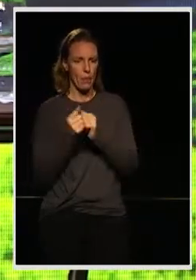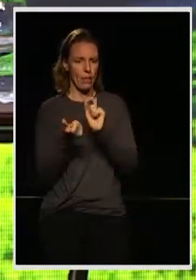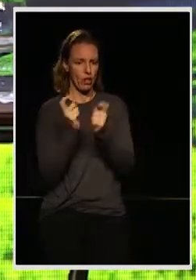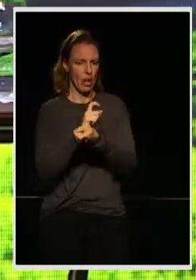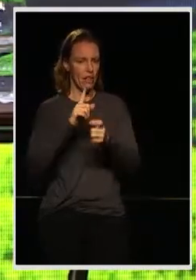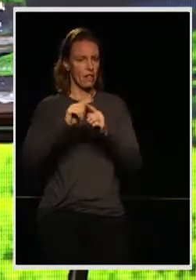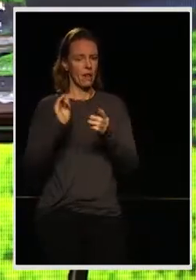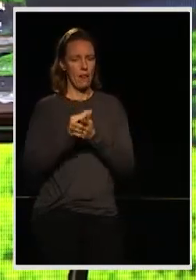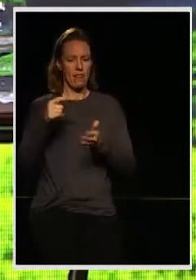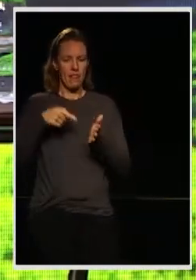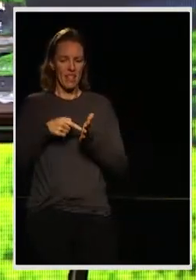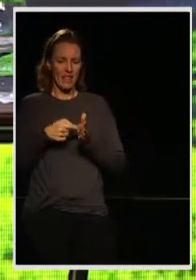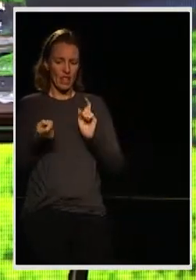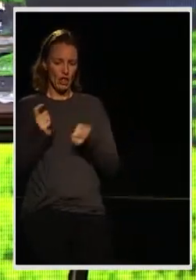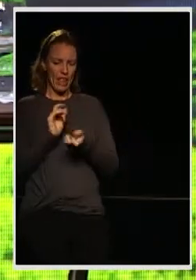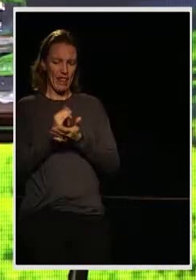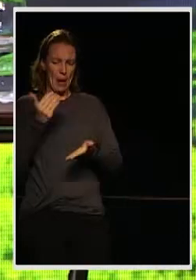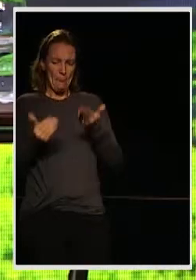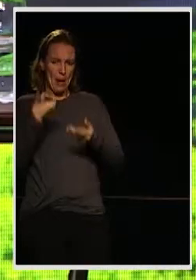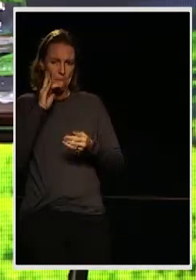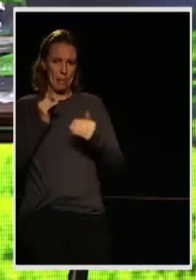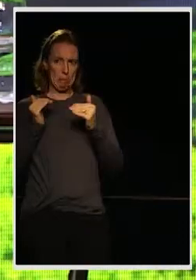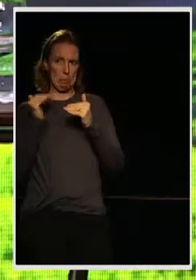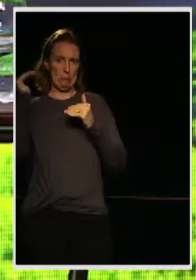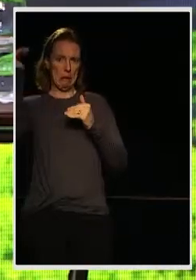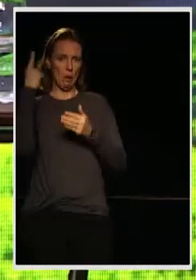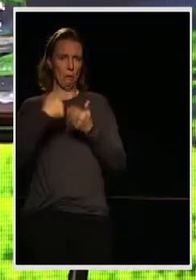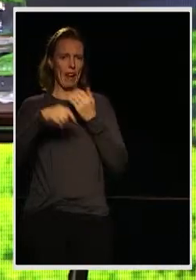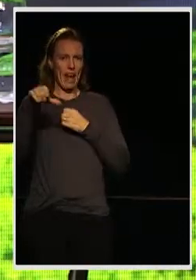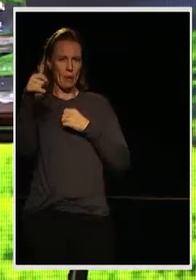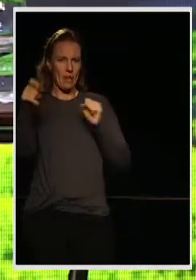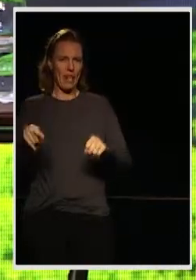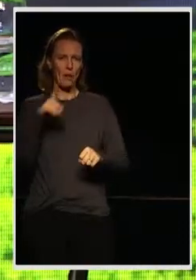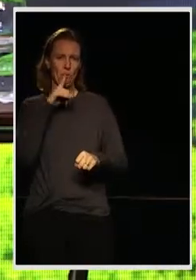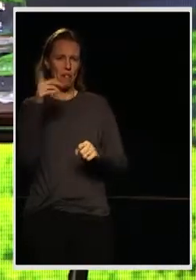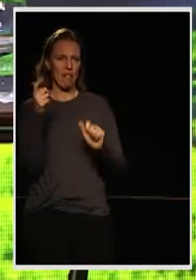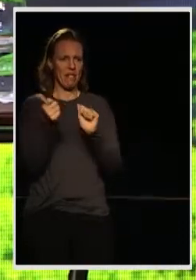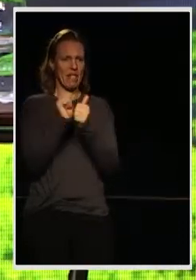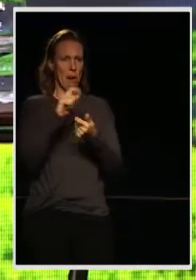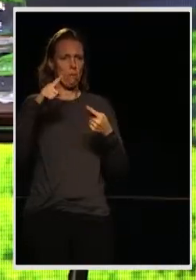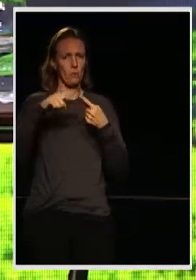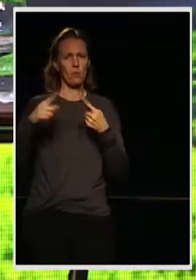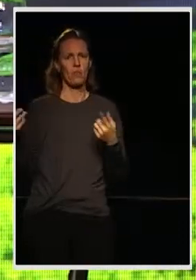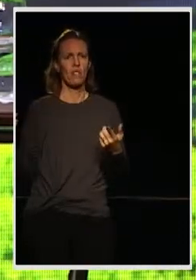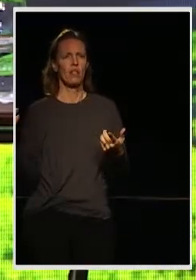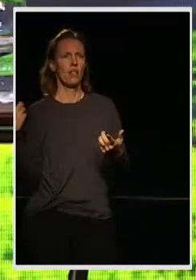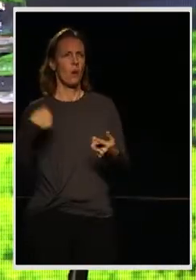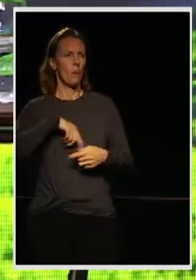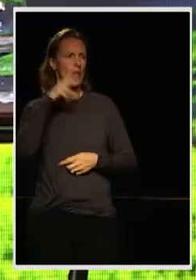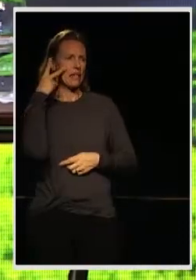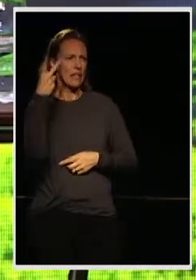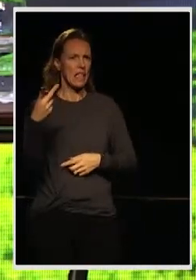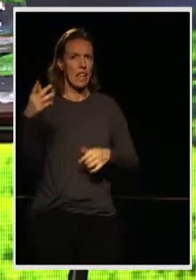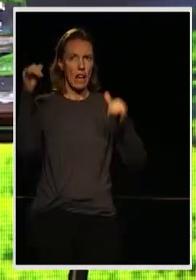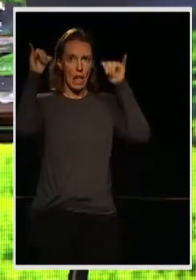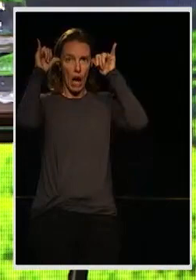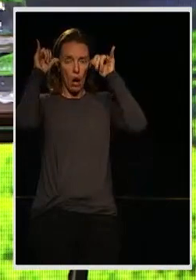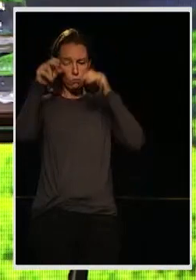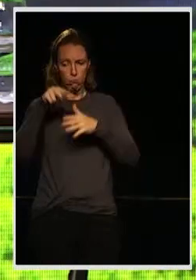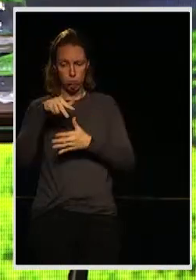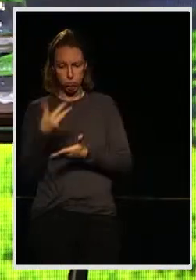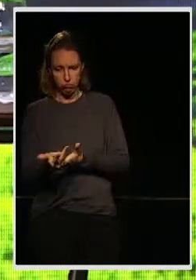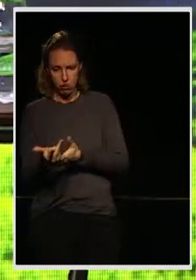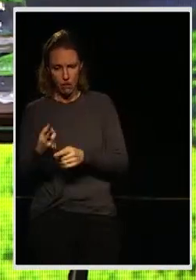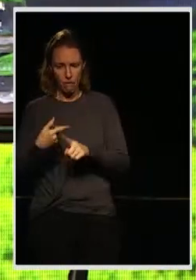a change that might be beyond what anybody can really adapt to. We're seeing cows drop dead